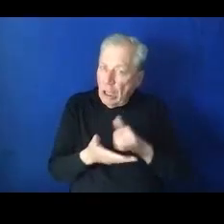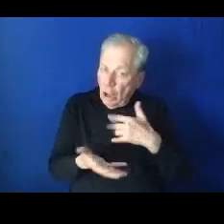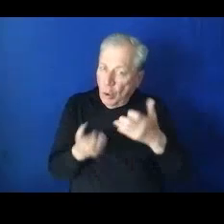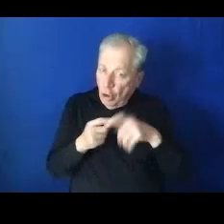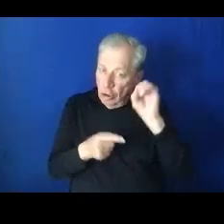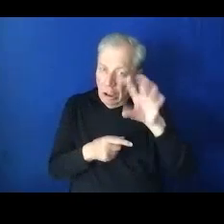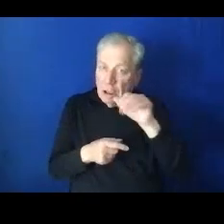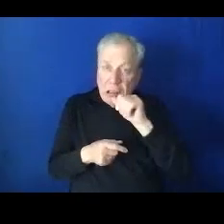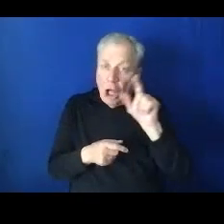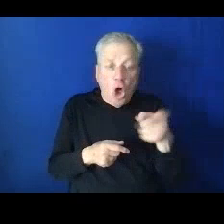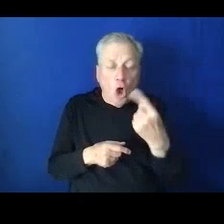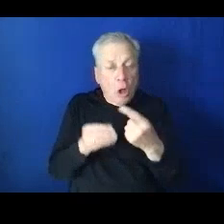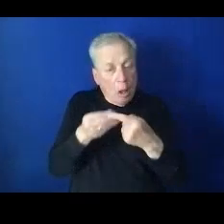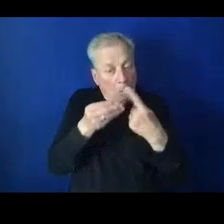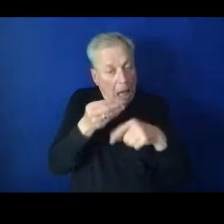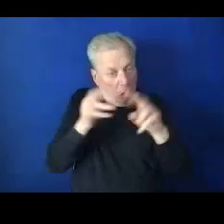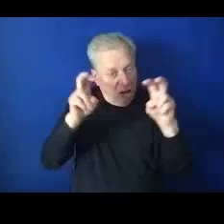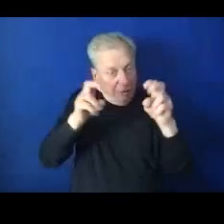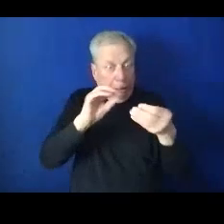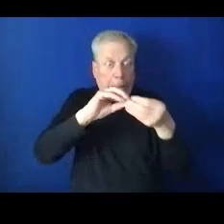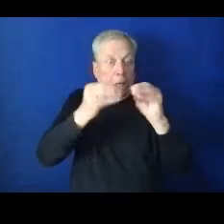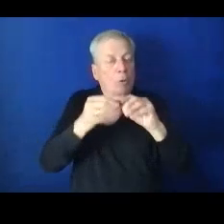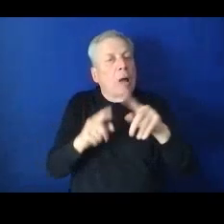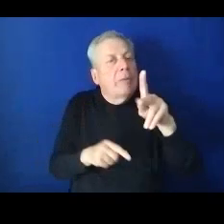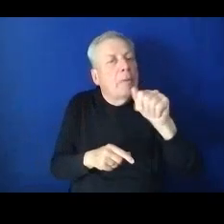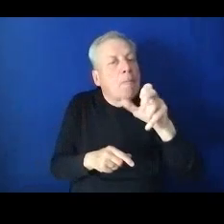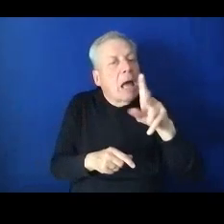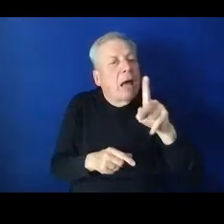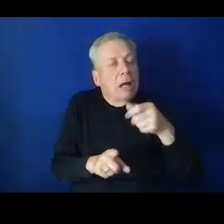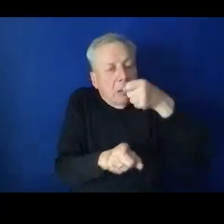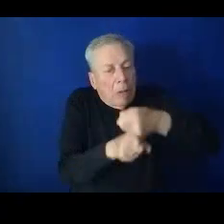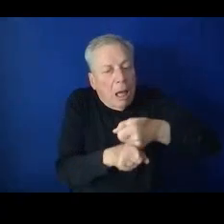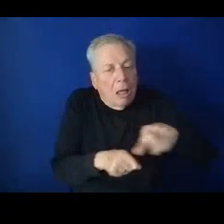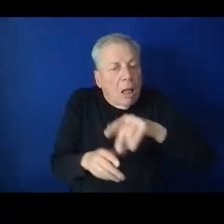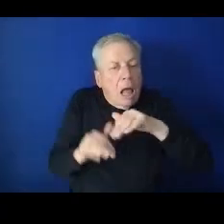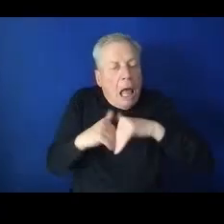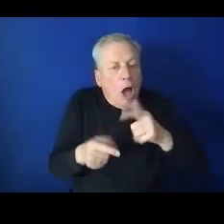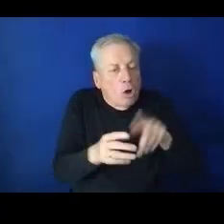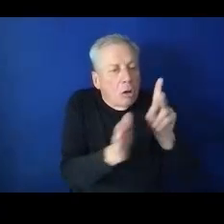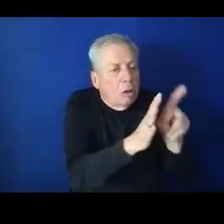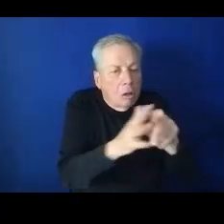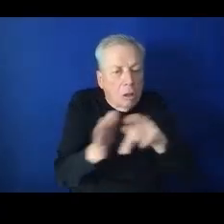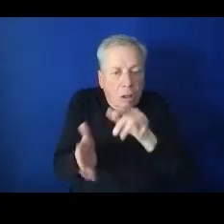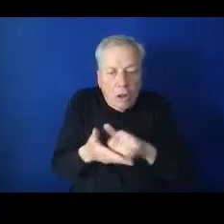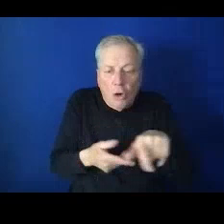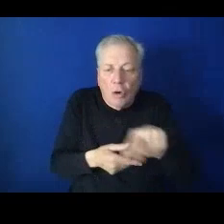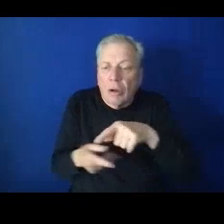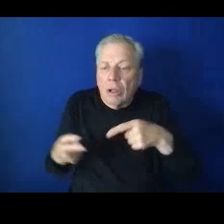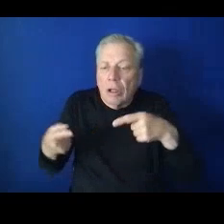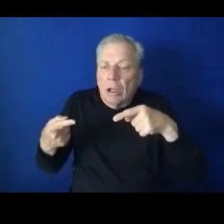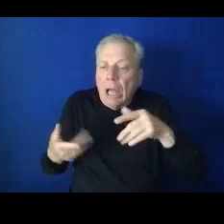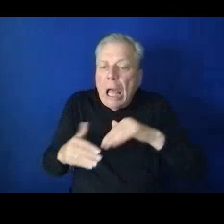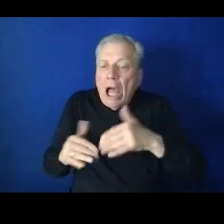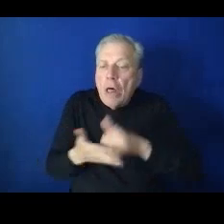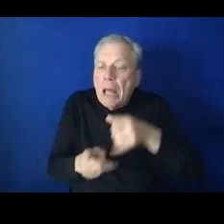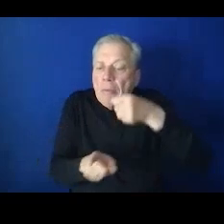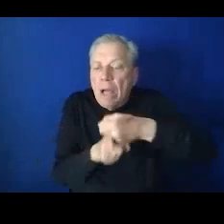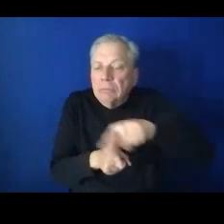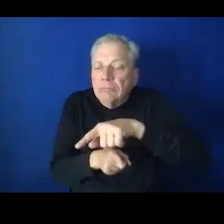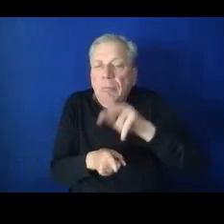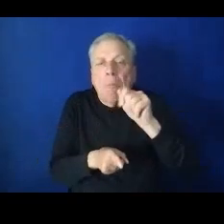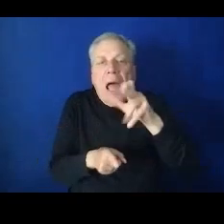about just sheer numbers, it's about the pack dynamics and the influence that harvesting has on those pack dynamics inside the park.